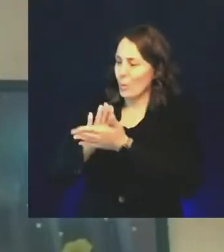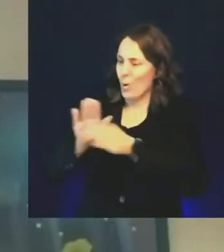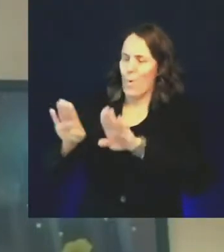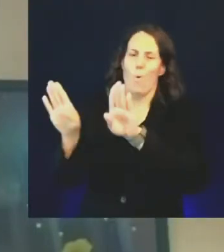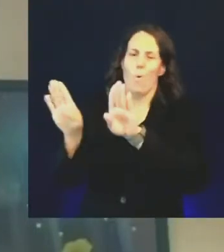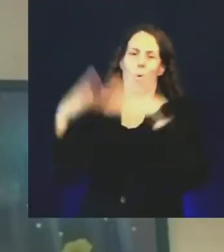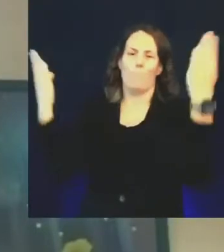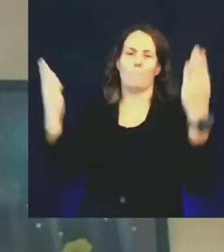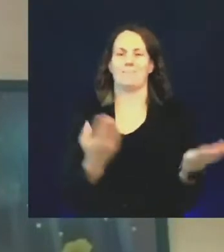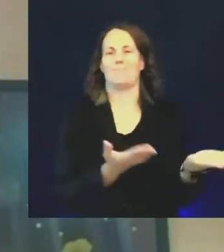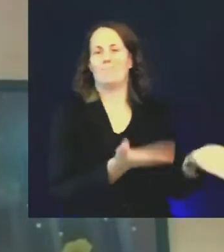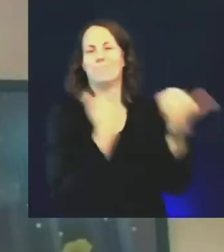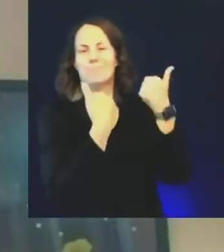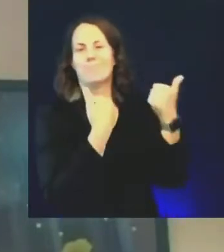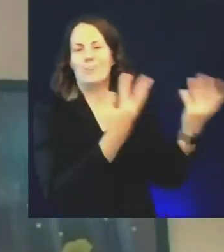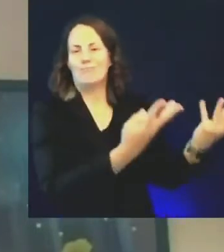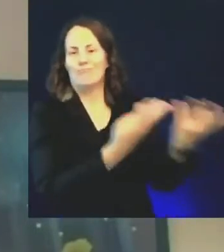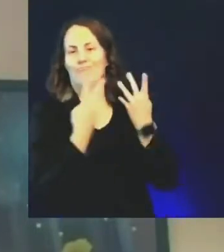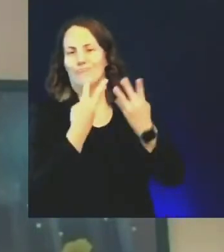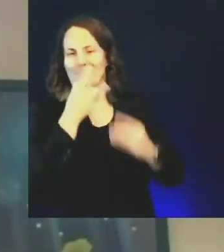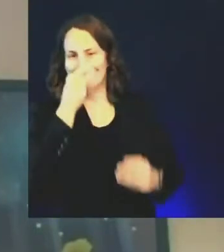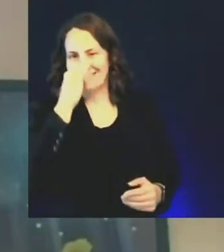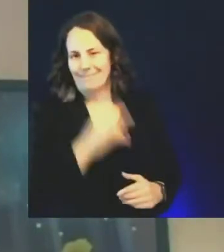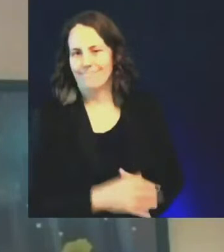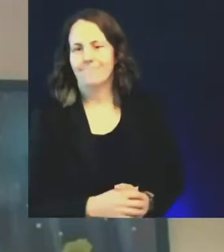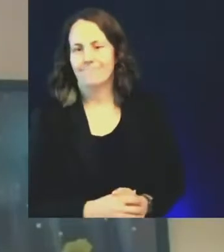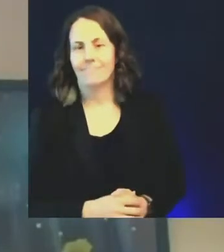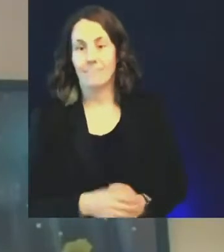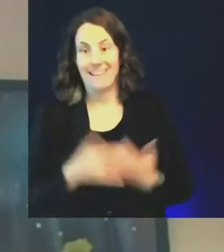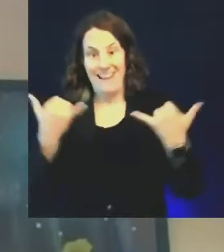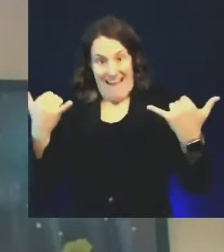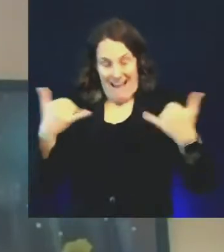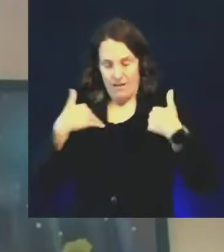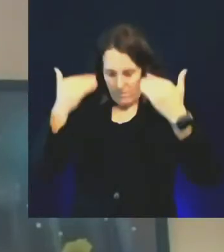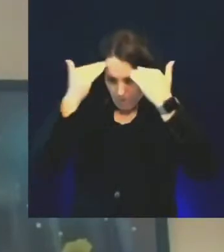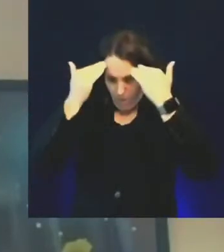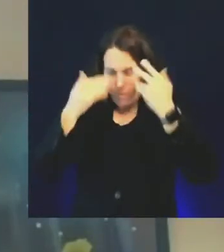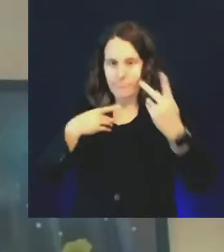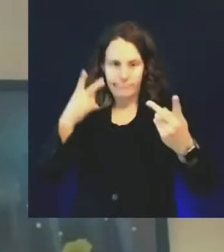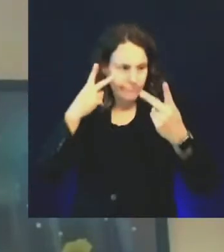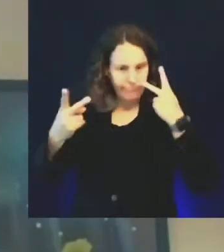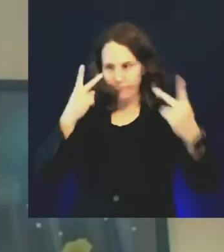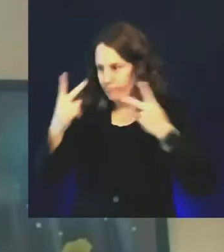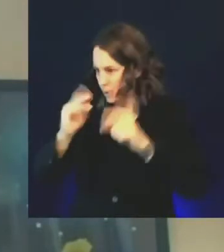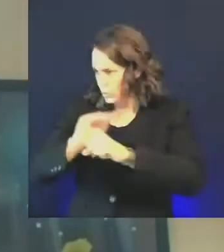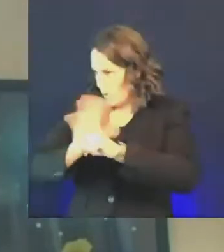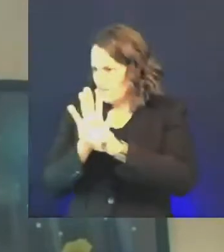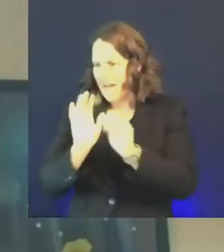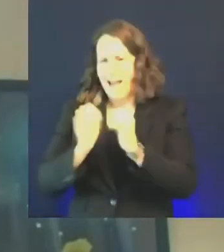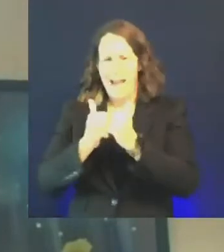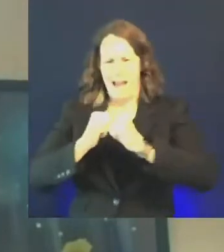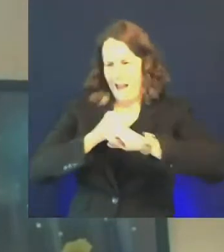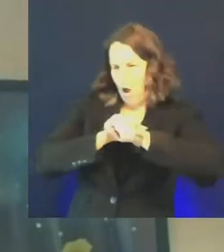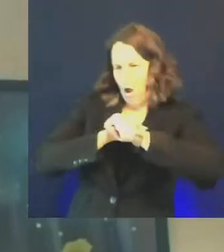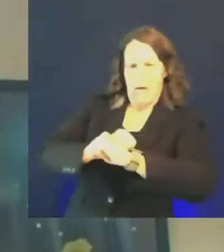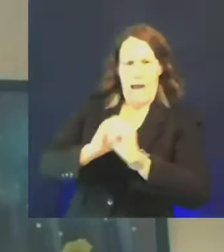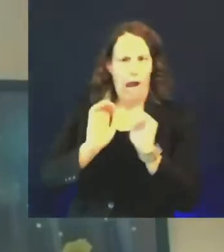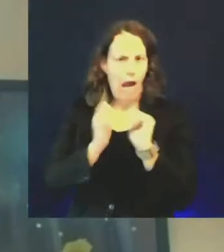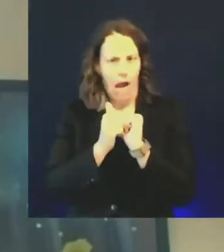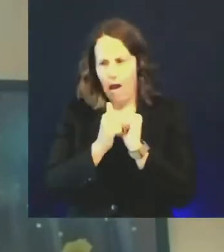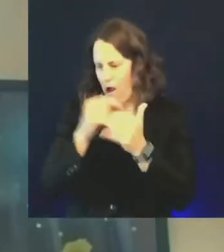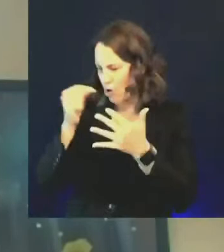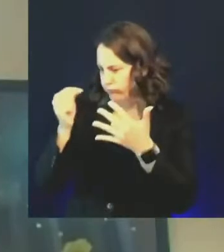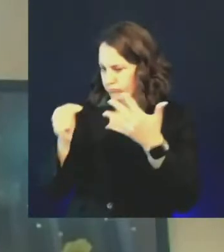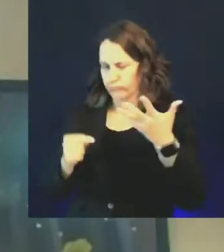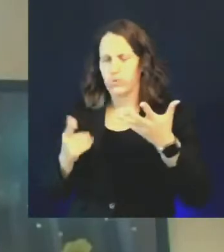containment and what we learned through last school year, that we can do that safely. And so I